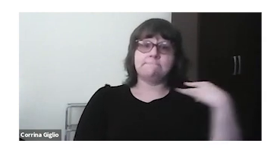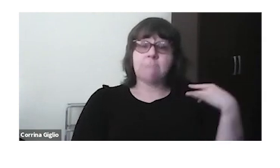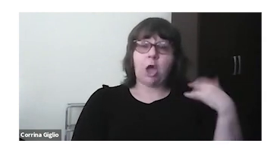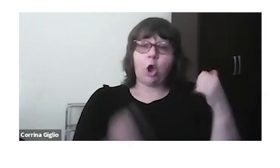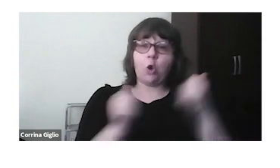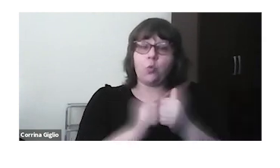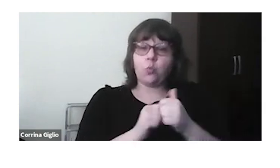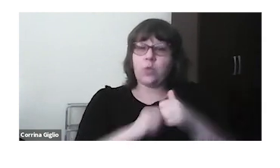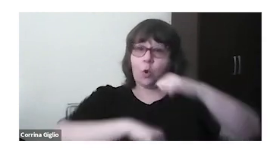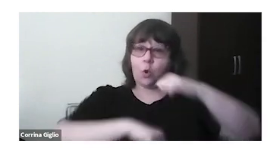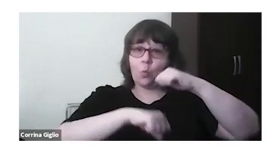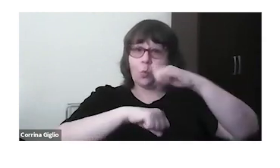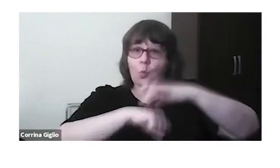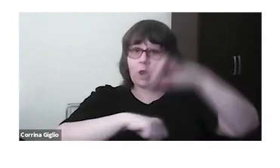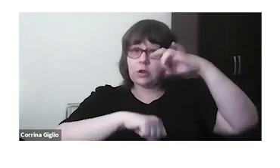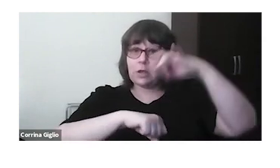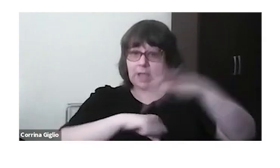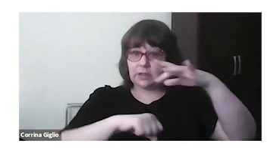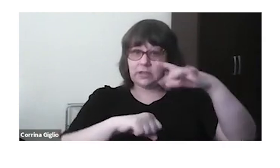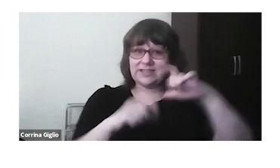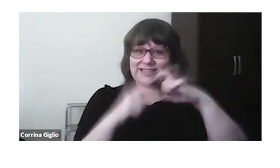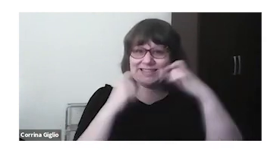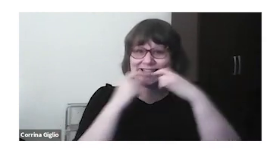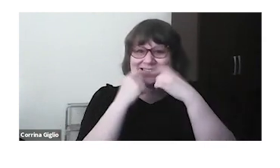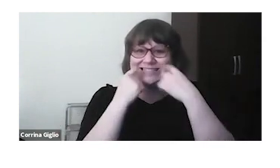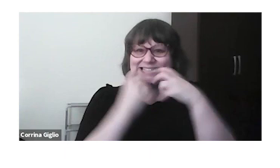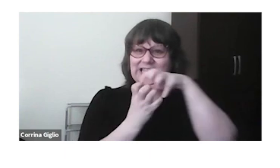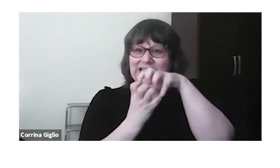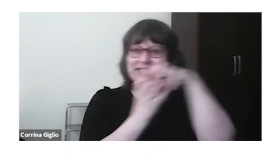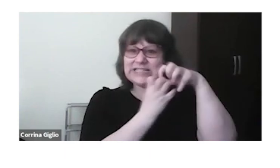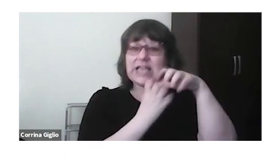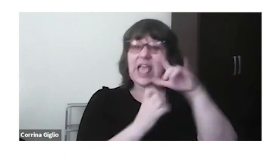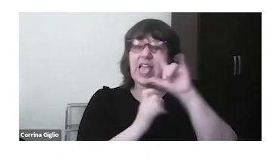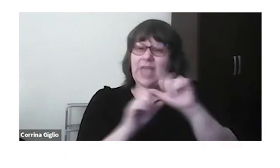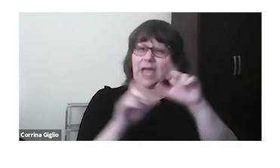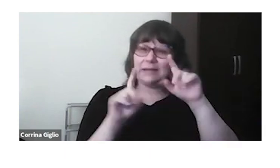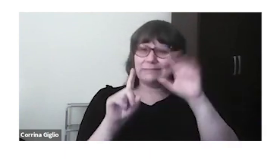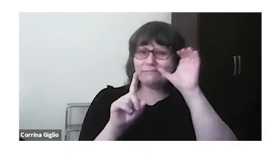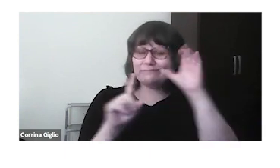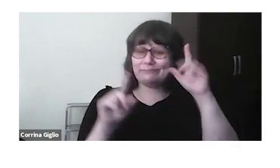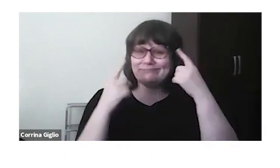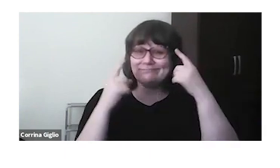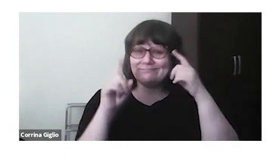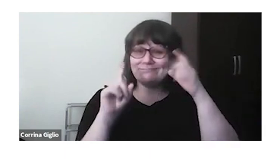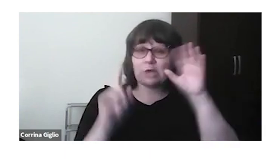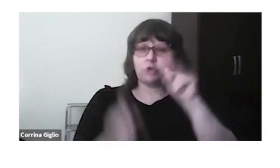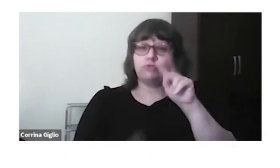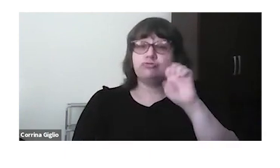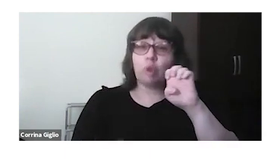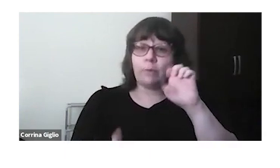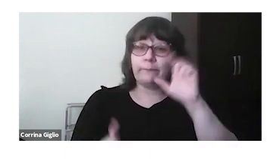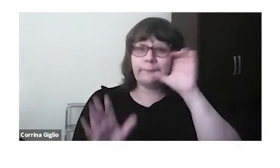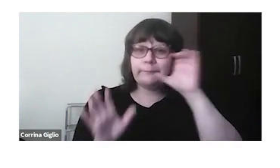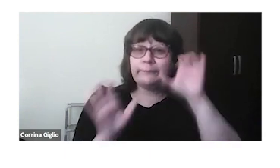watermelon motif. And for those who don't know, that trope came into full force right